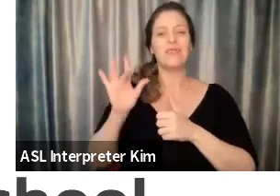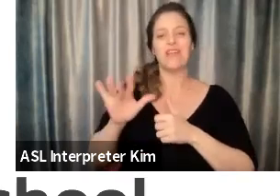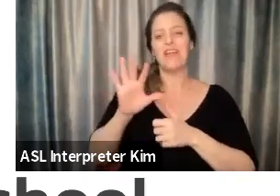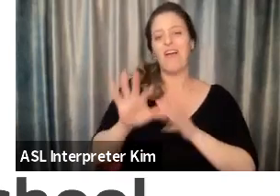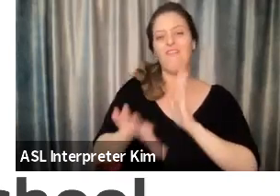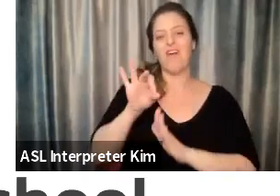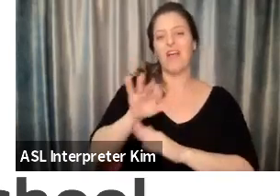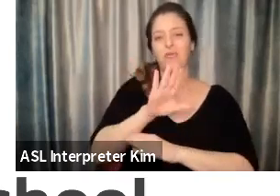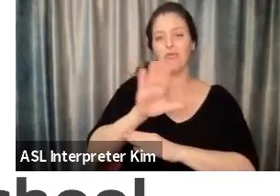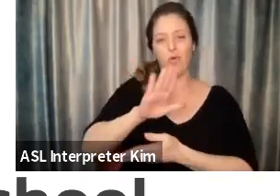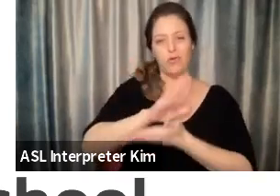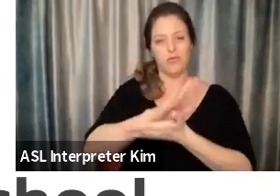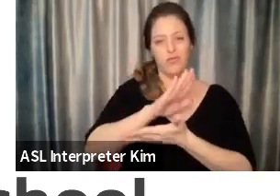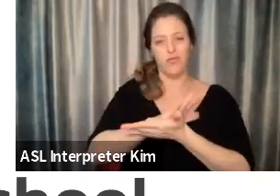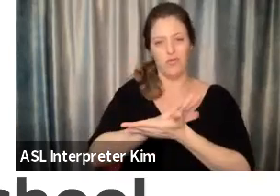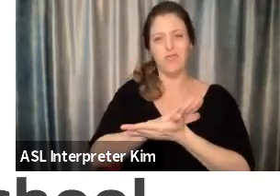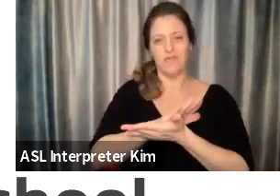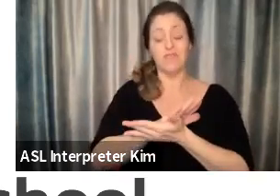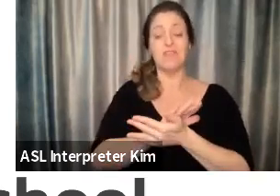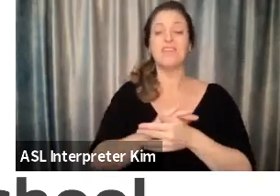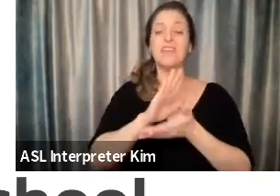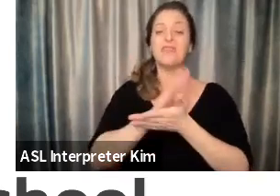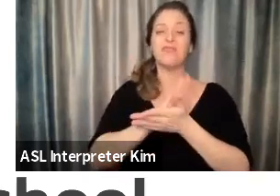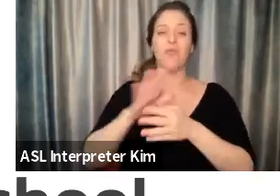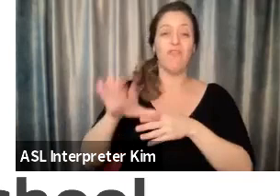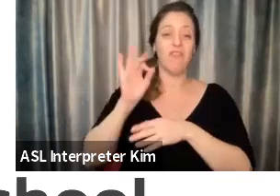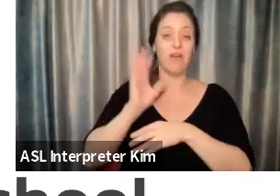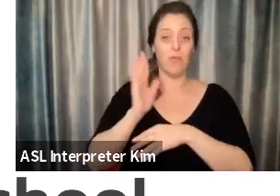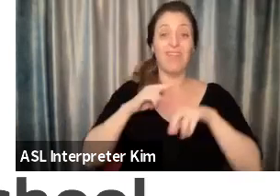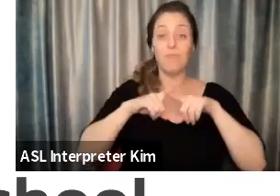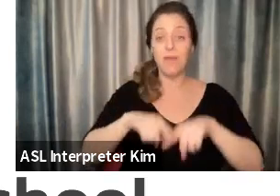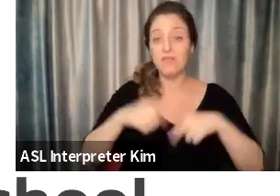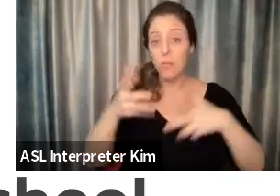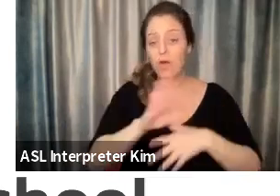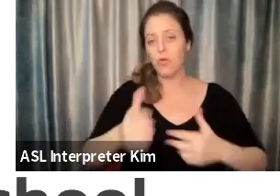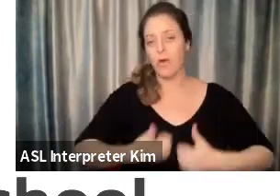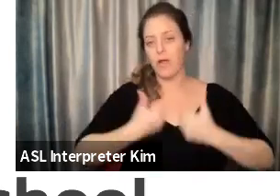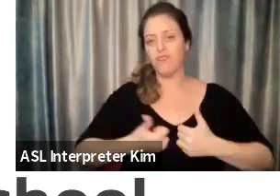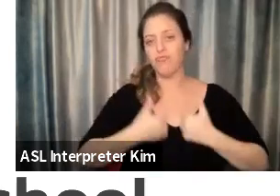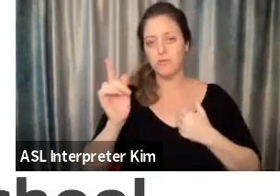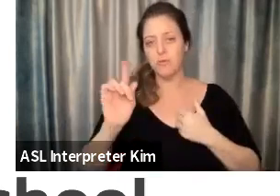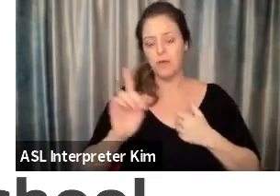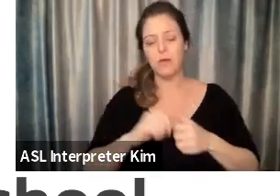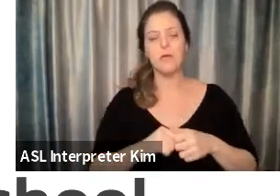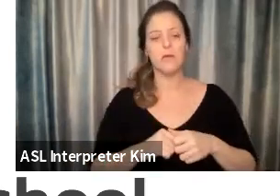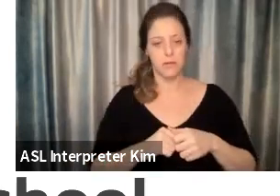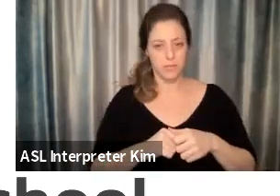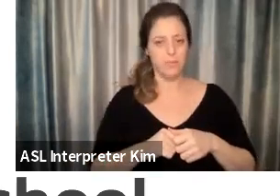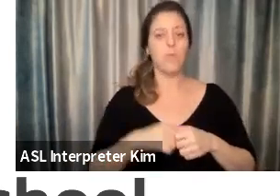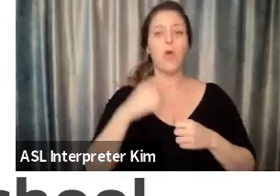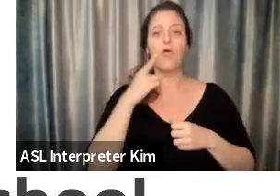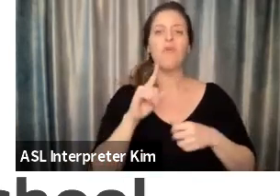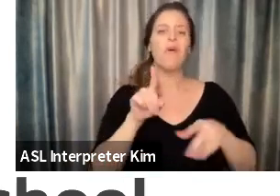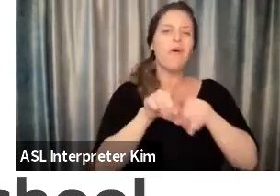It is a way, what is called like a school locator based on your home address. It helps you find, as far as when it comes to boundaries